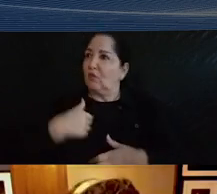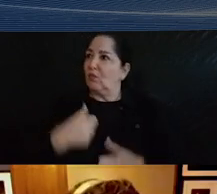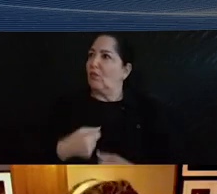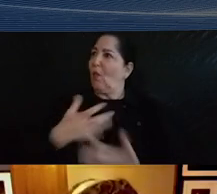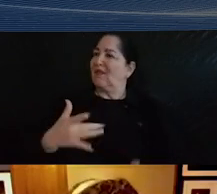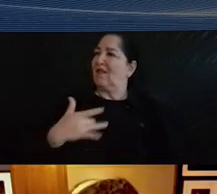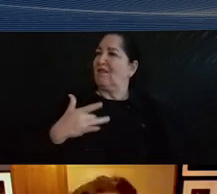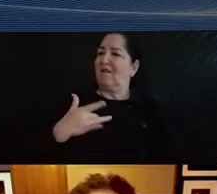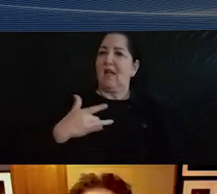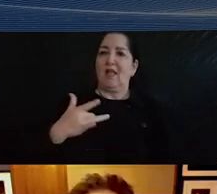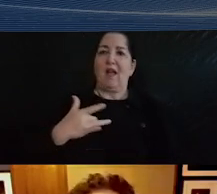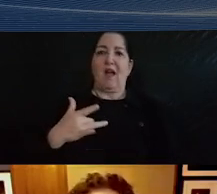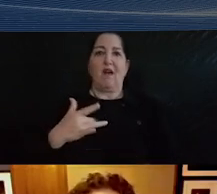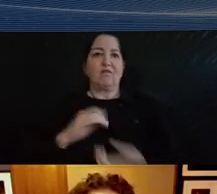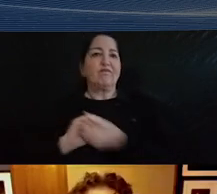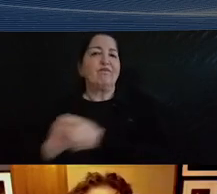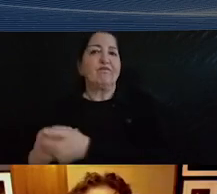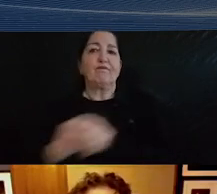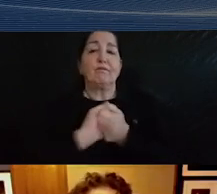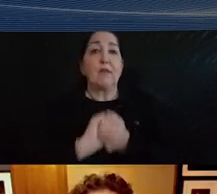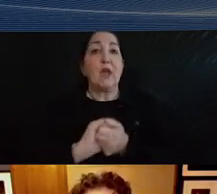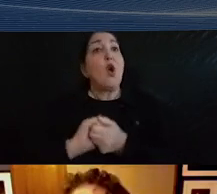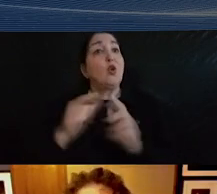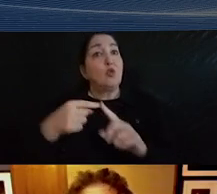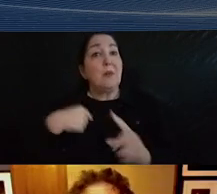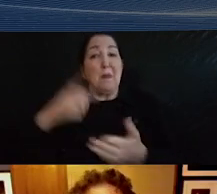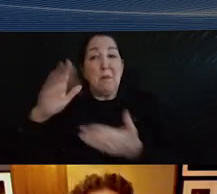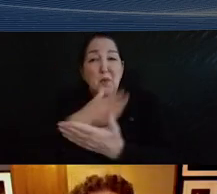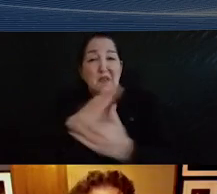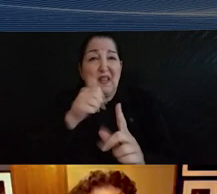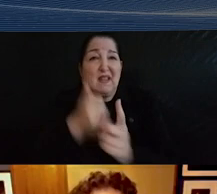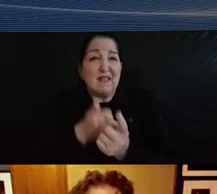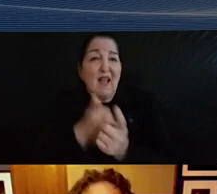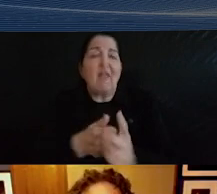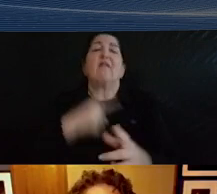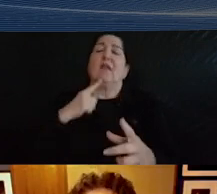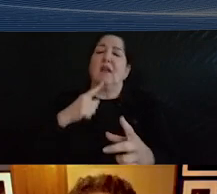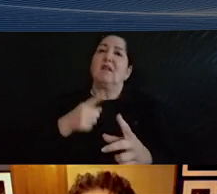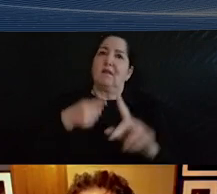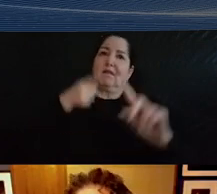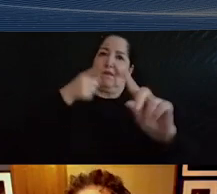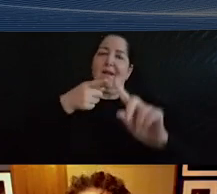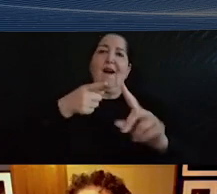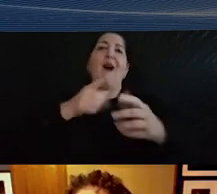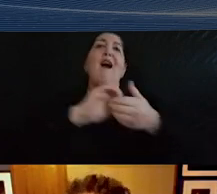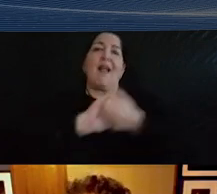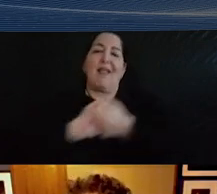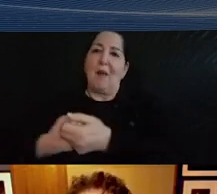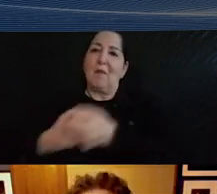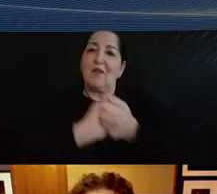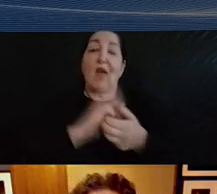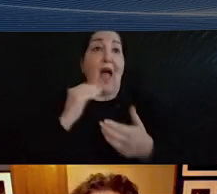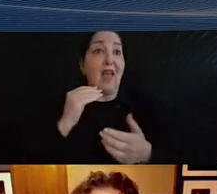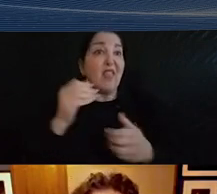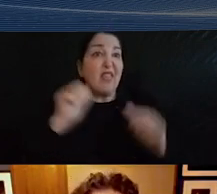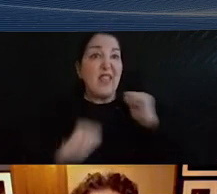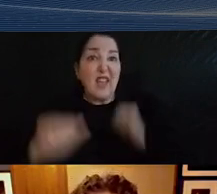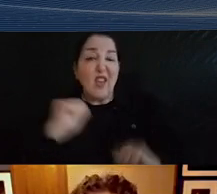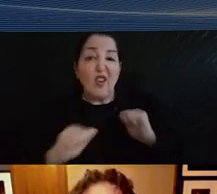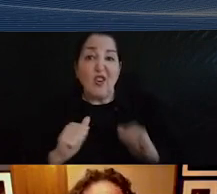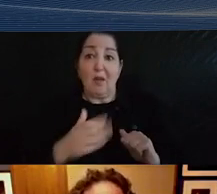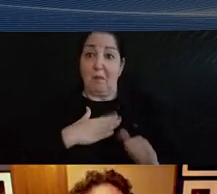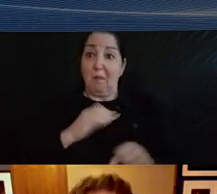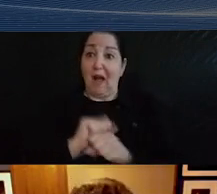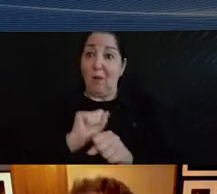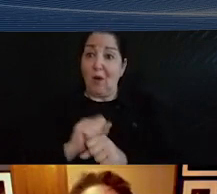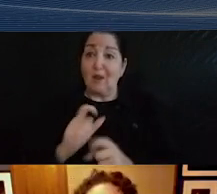to generate a feeling of collaboration. To me, music is about collaboration. And theater, the work that I do mostly, that